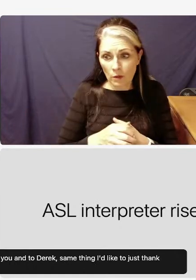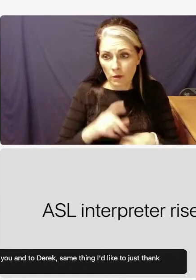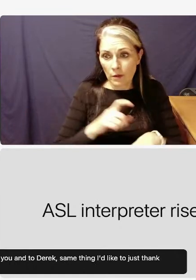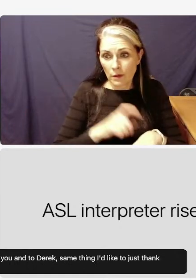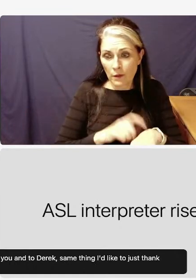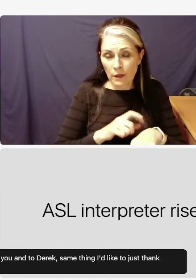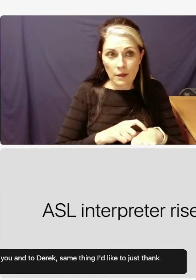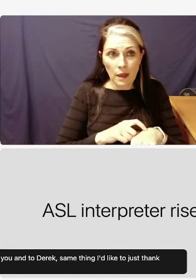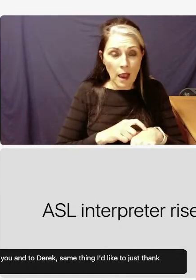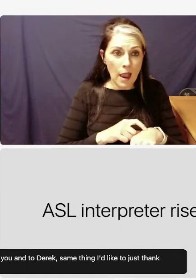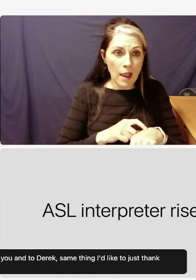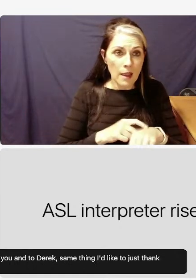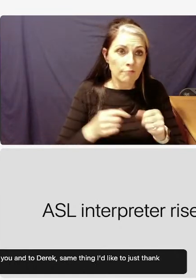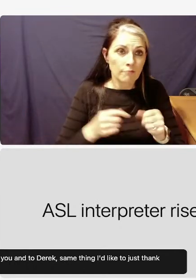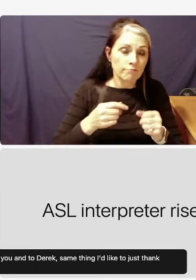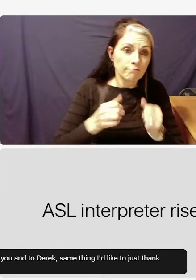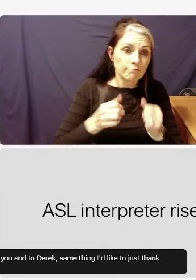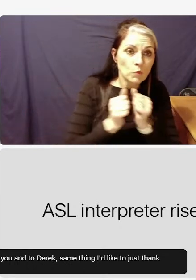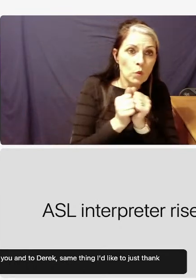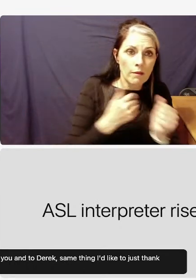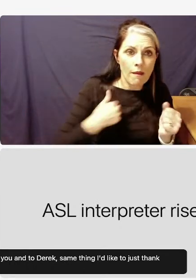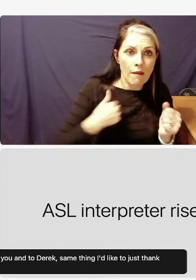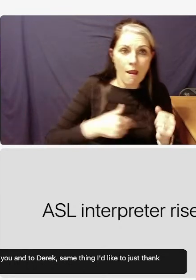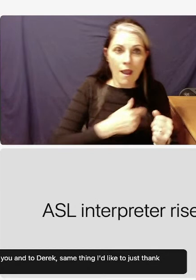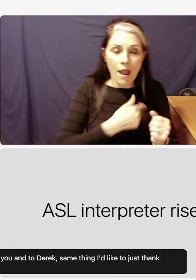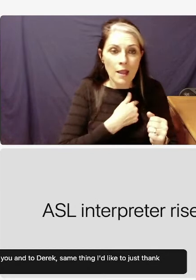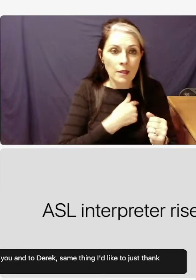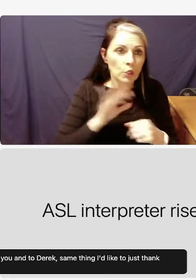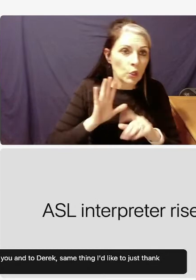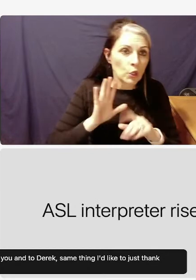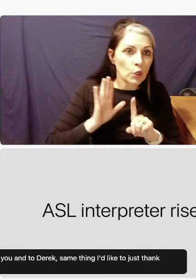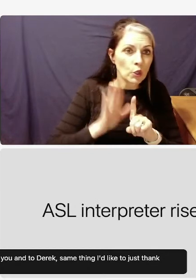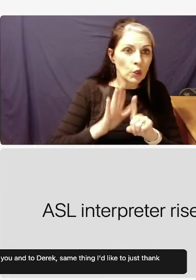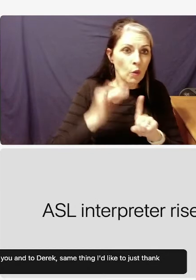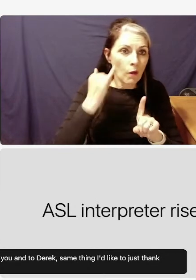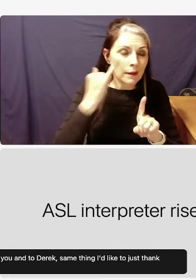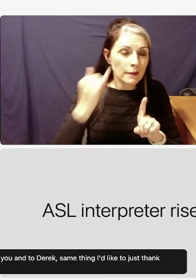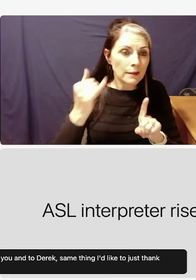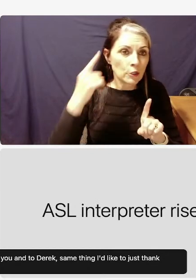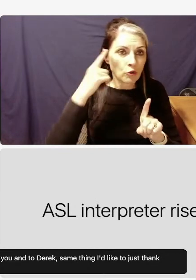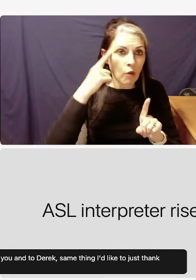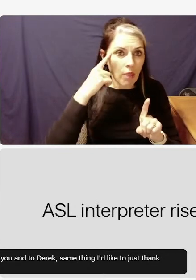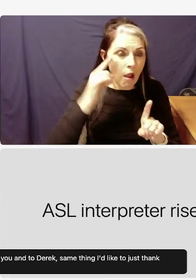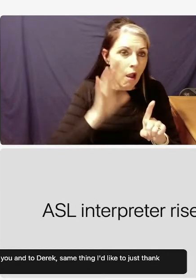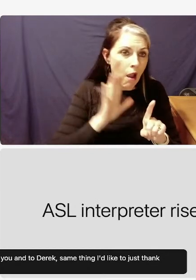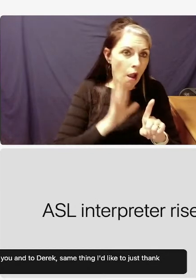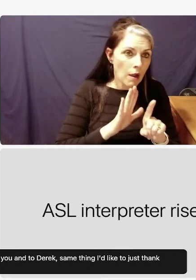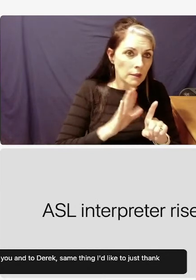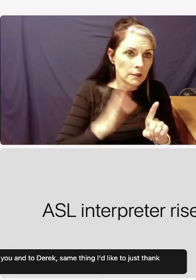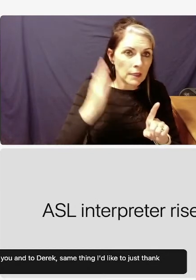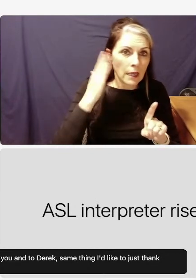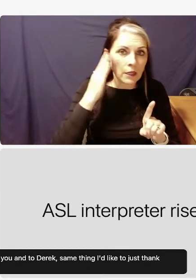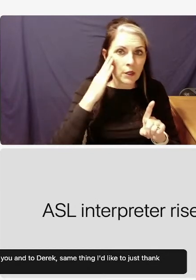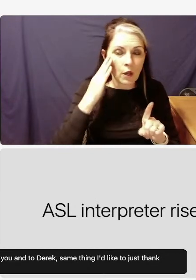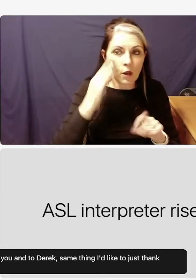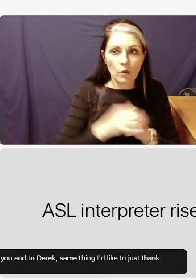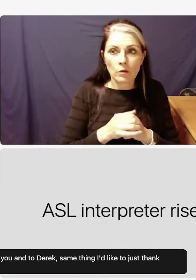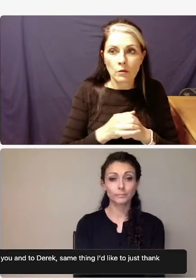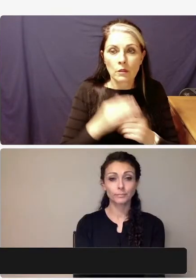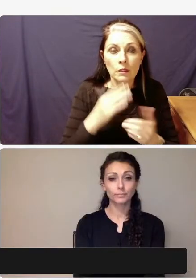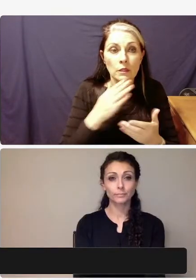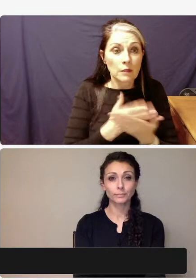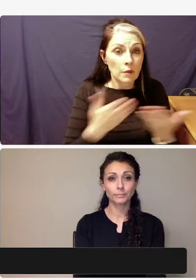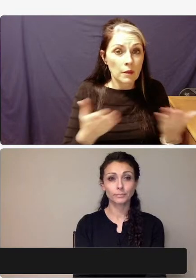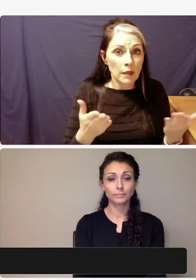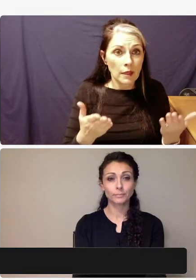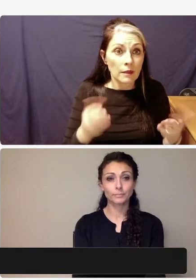you've spent with us um your your ideas your thoughts i know that there are some things that